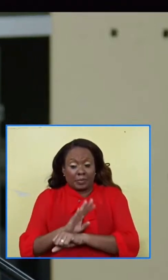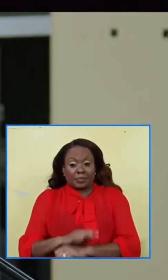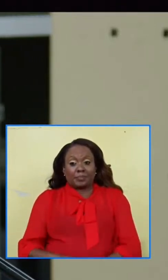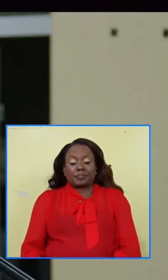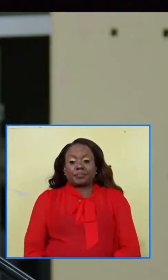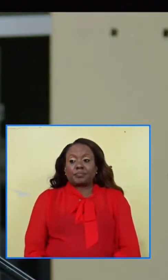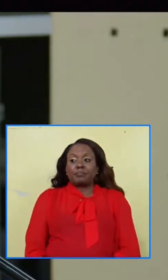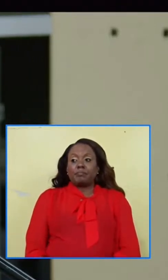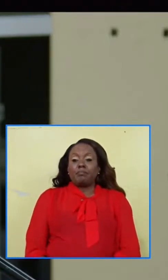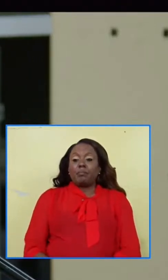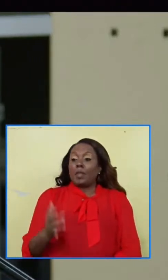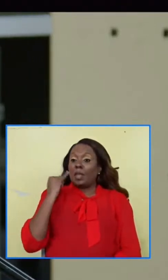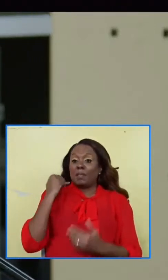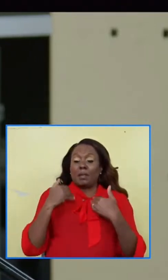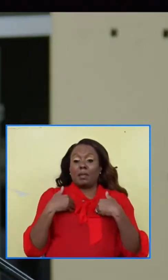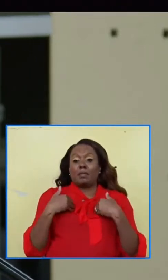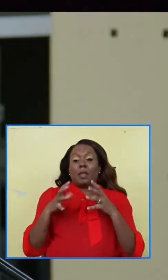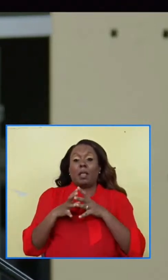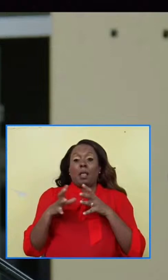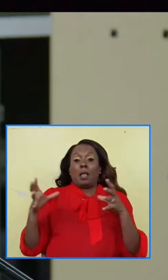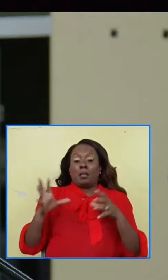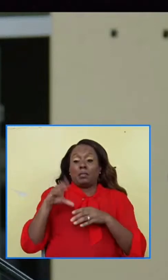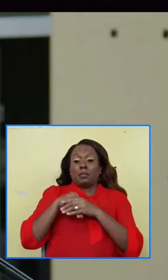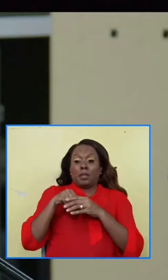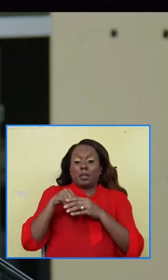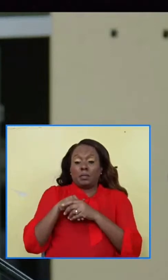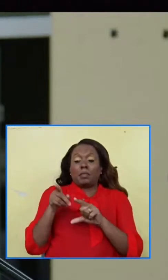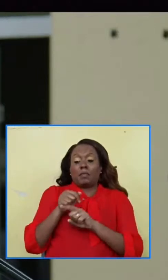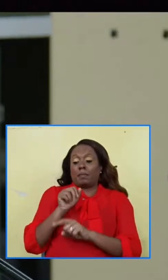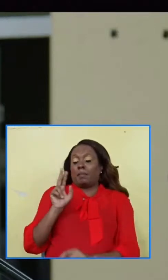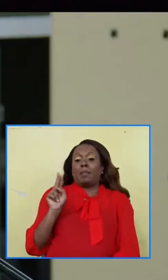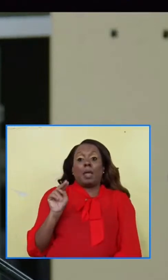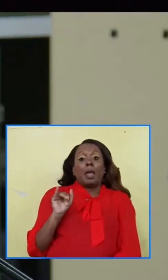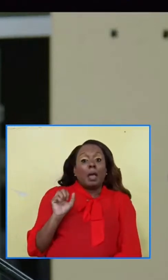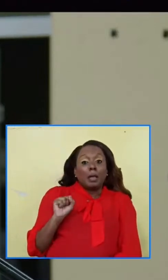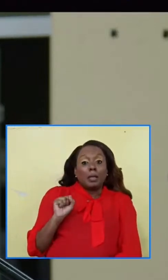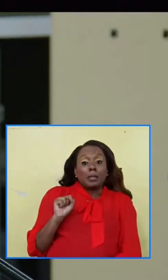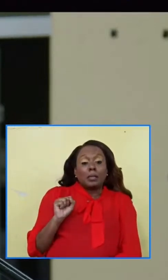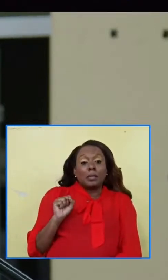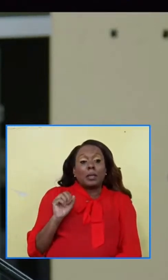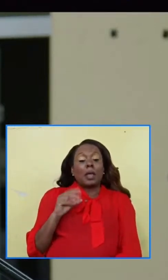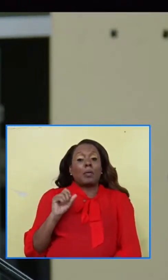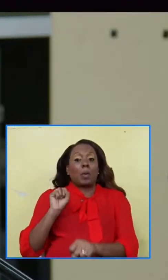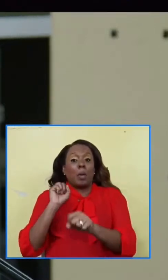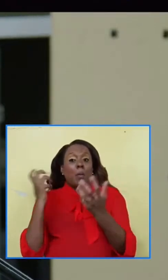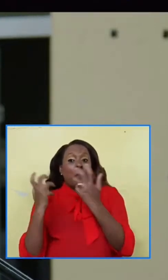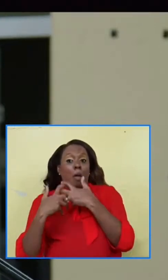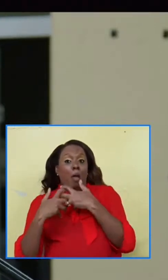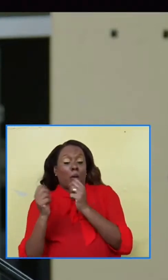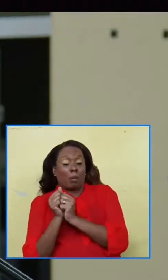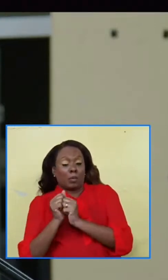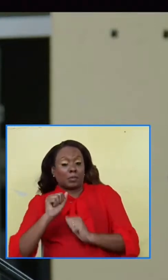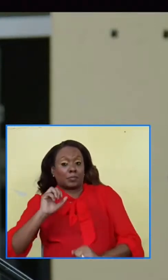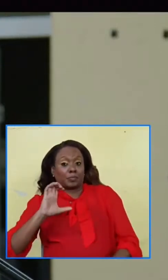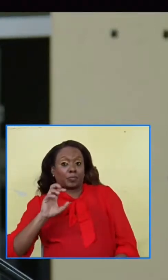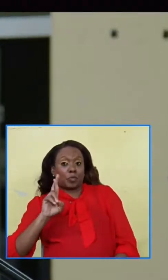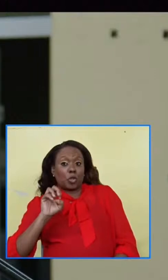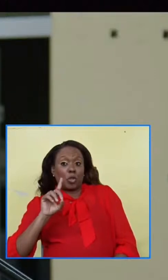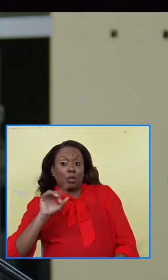sum coming from NIS and in conjunction with the credit unions,